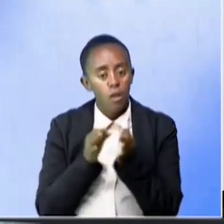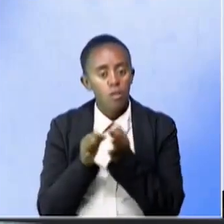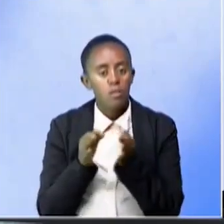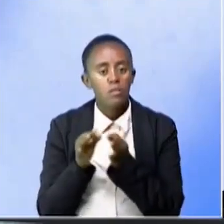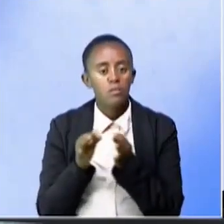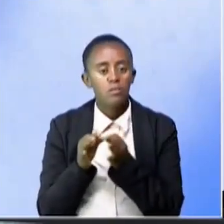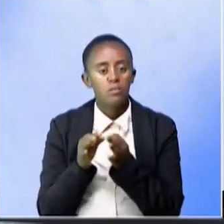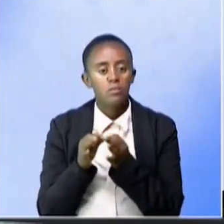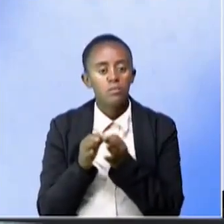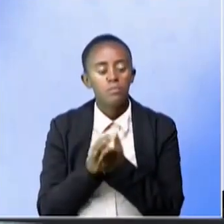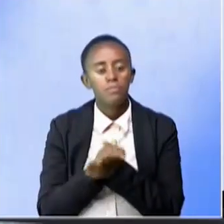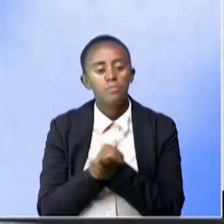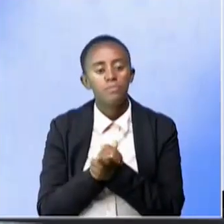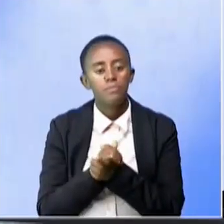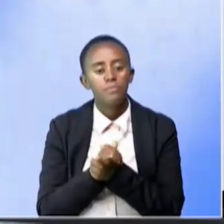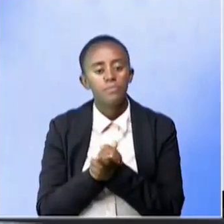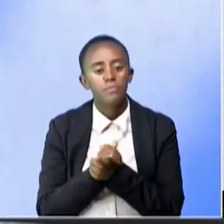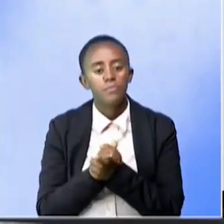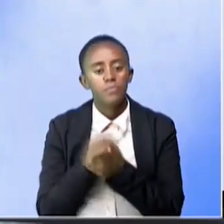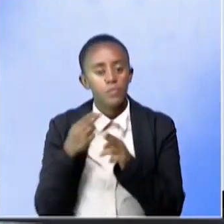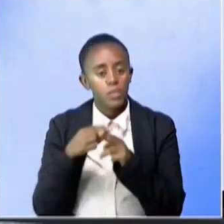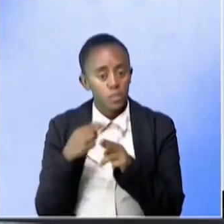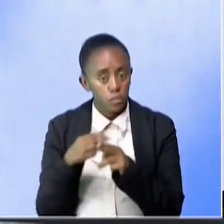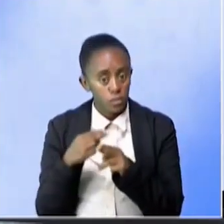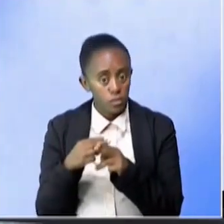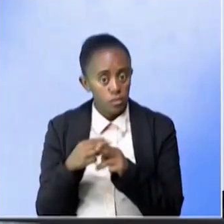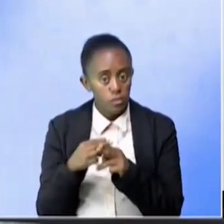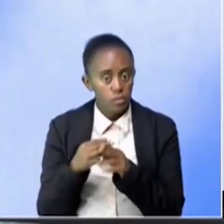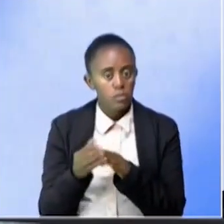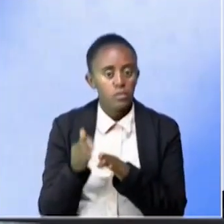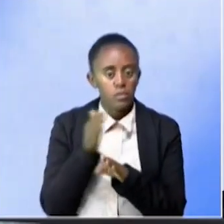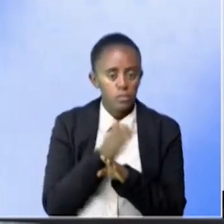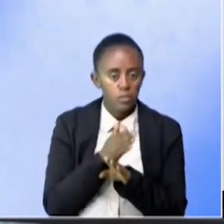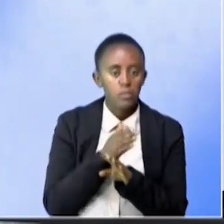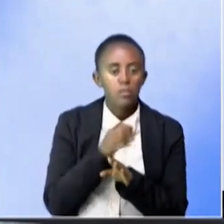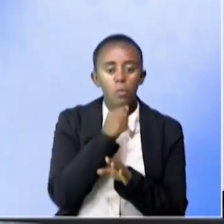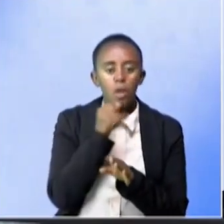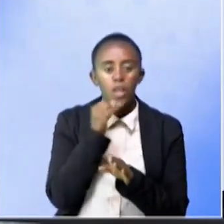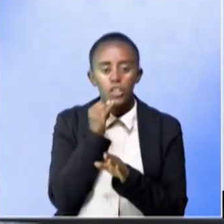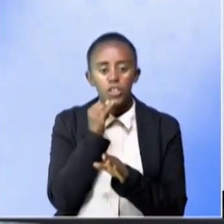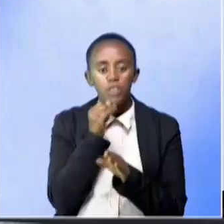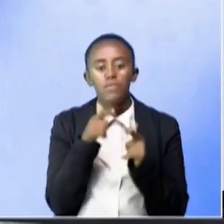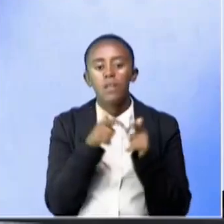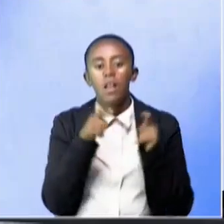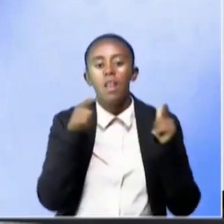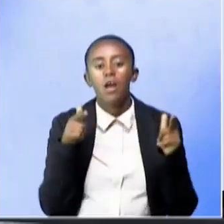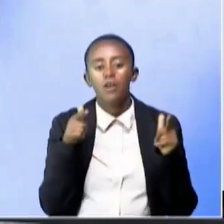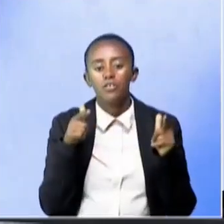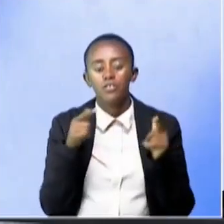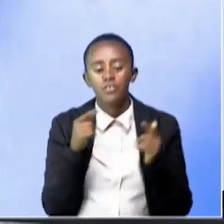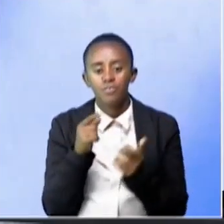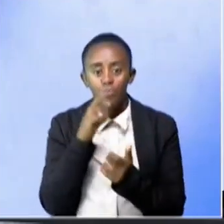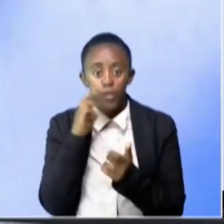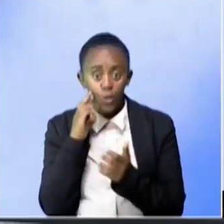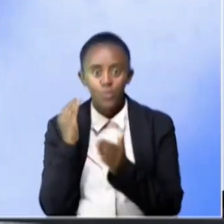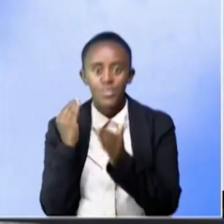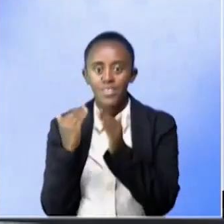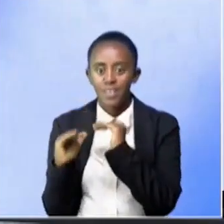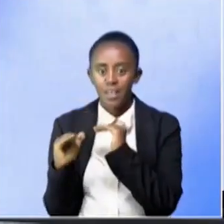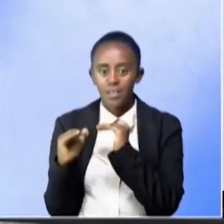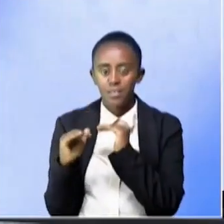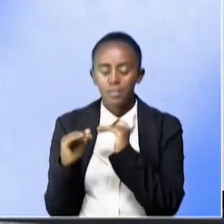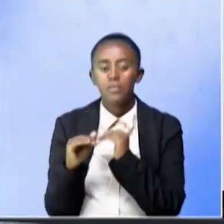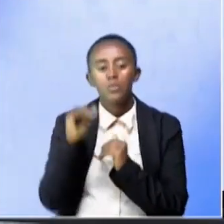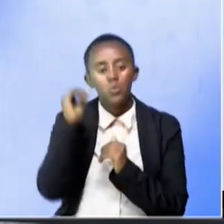the what? It's a noun, whereas modified by the adjective that is large. That's why, because it is size.